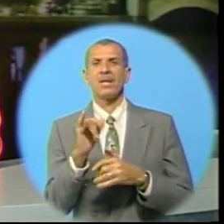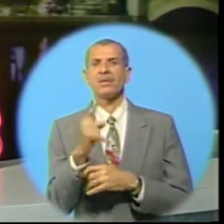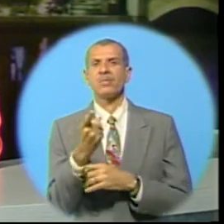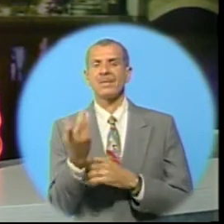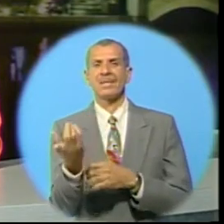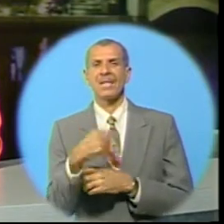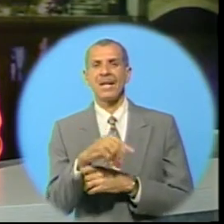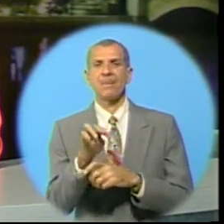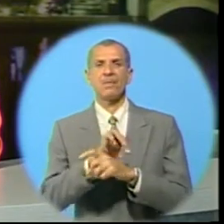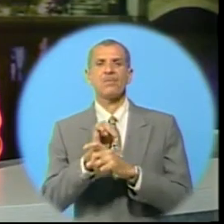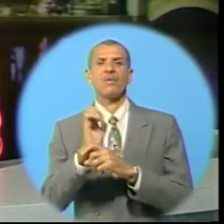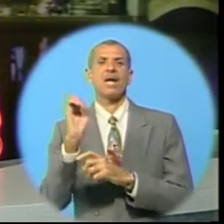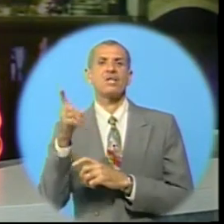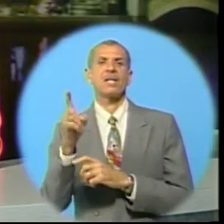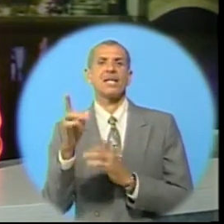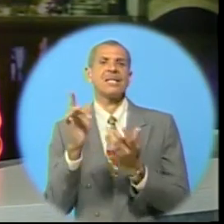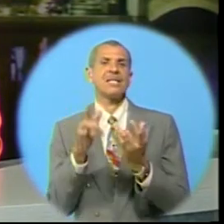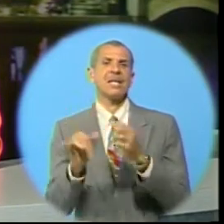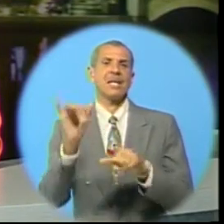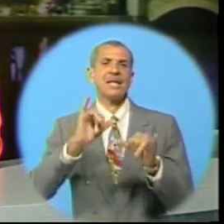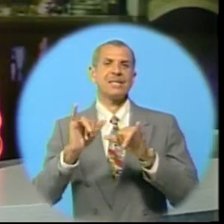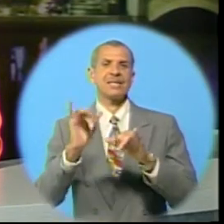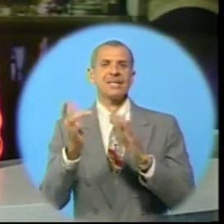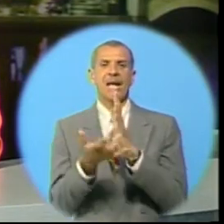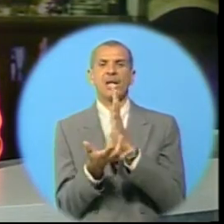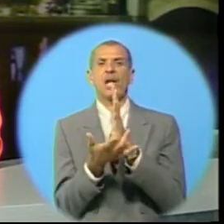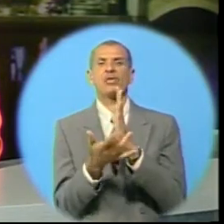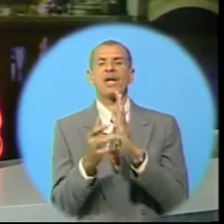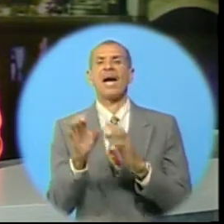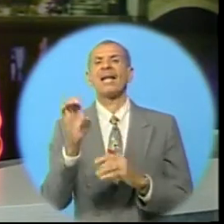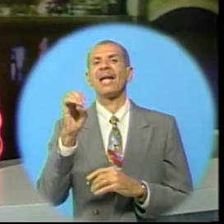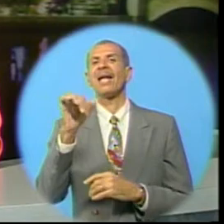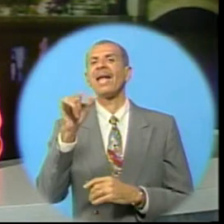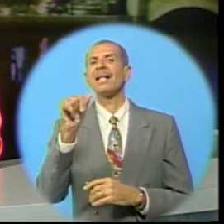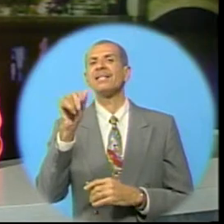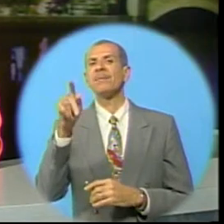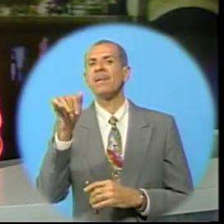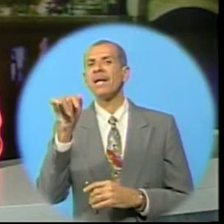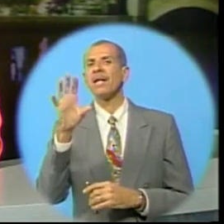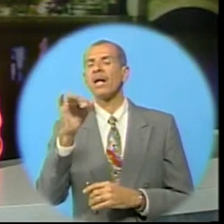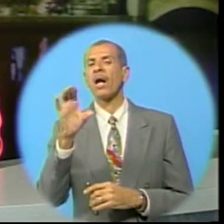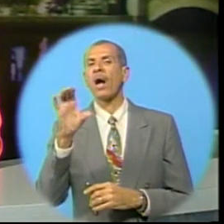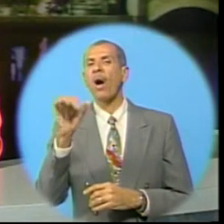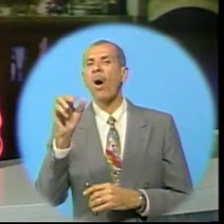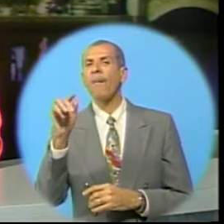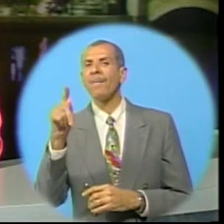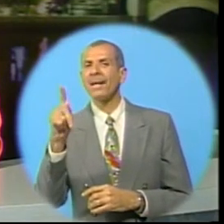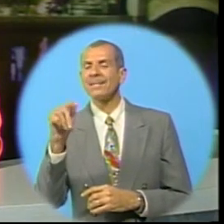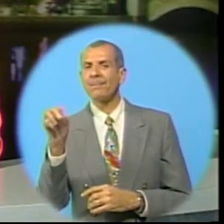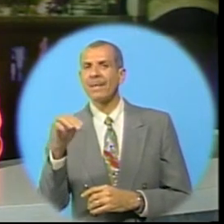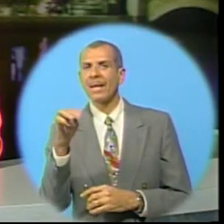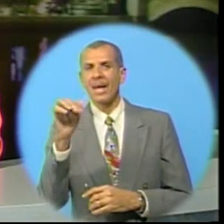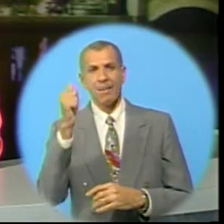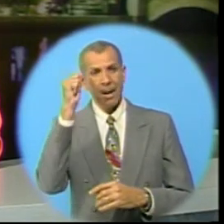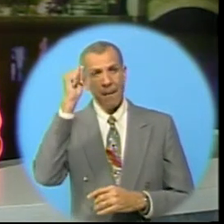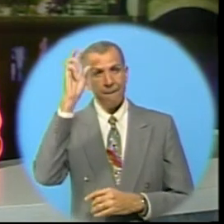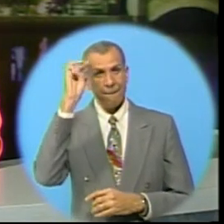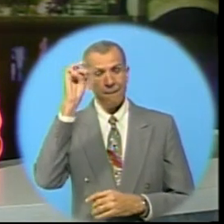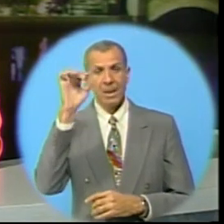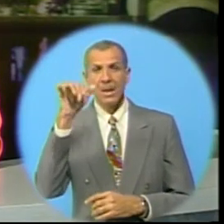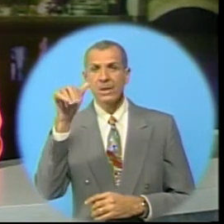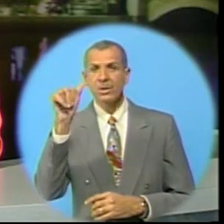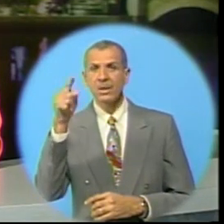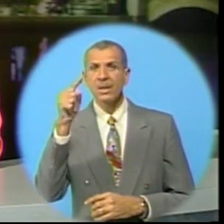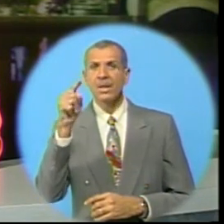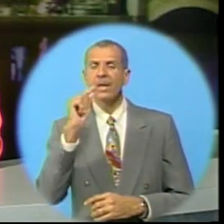of Education, Science, Technology and Innovation at the Elsie Payne Complex, St. Michael. They are Abraham Millington, who will be pursuing